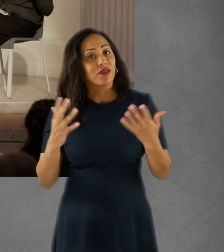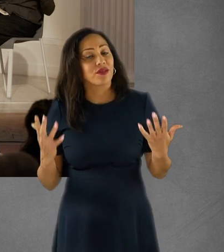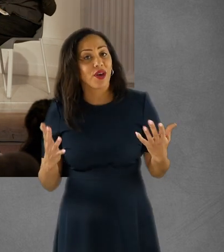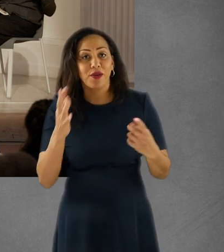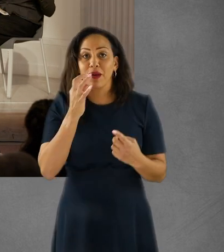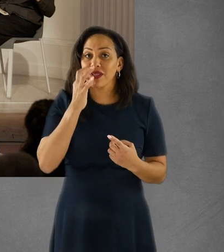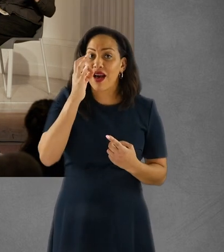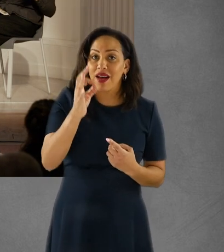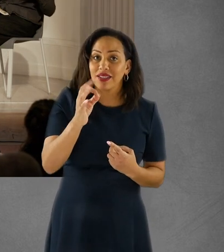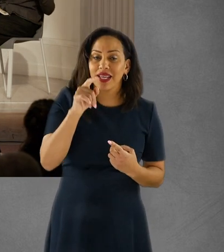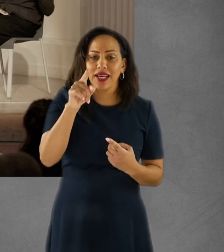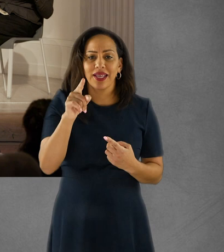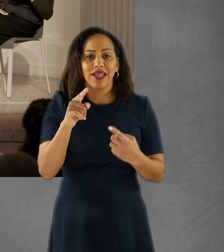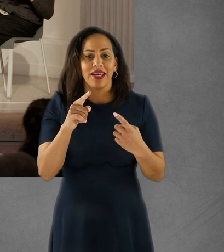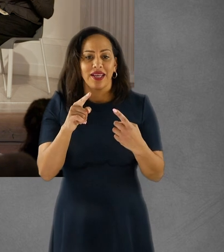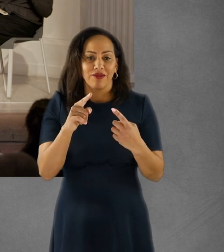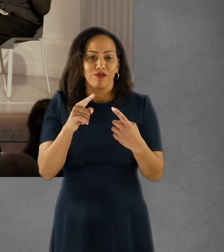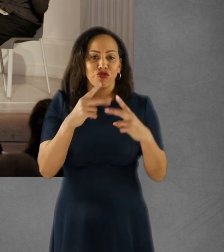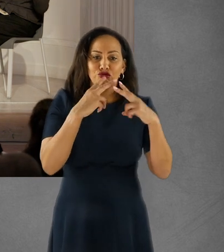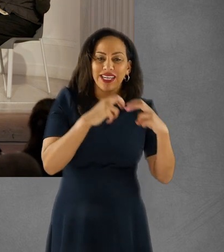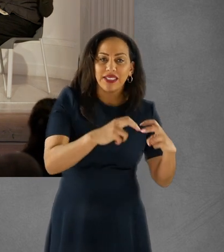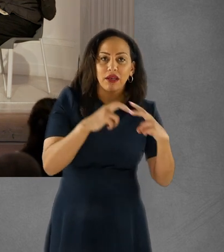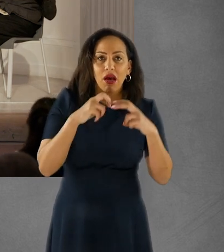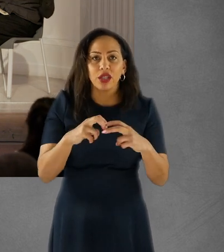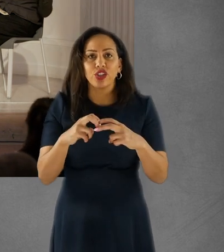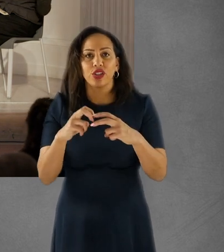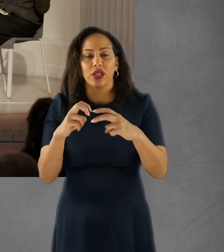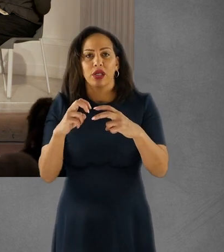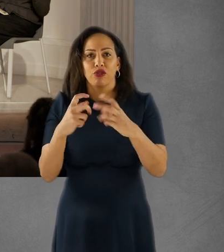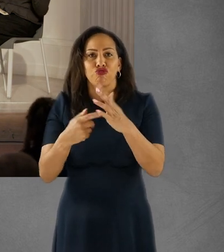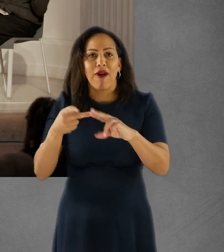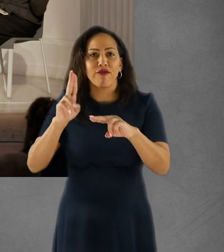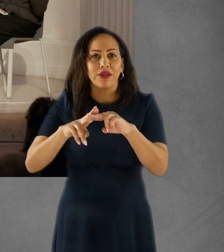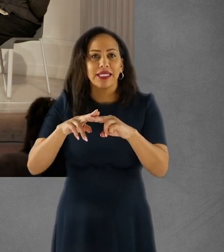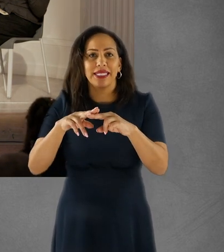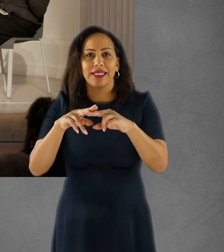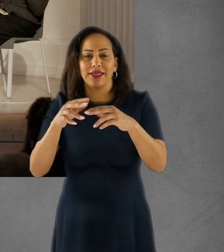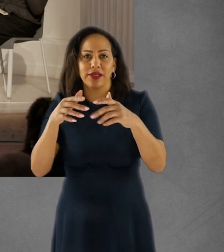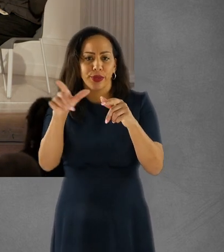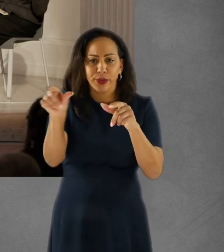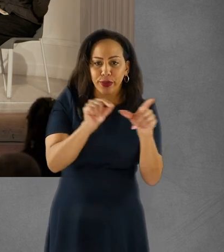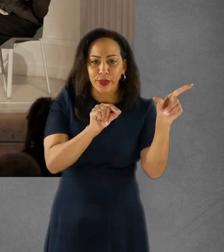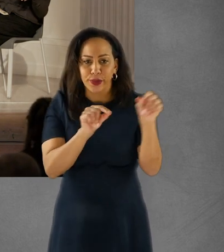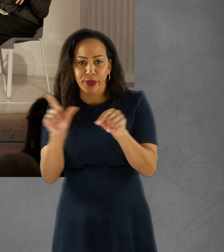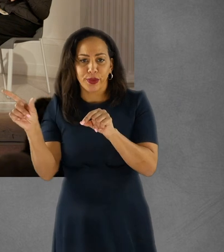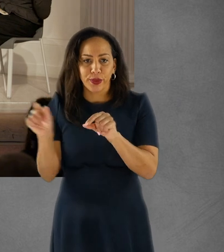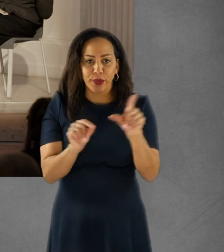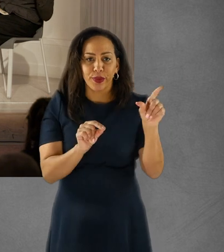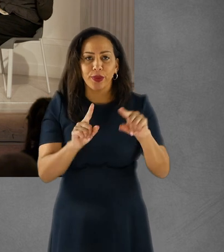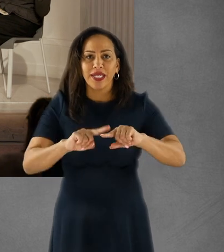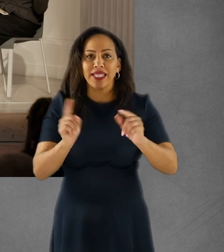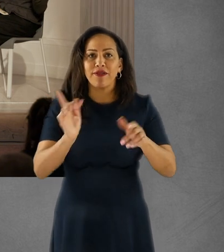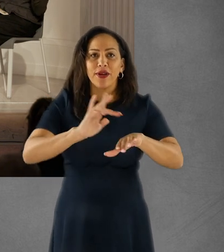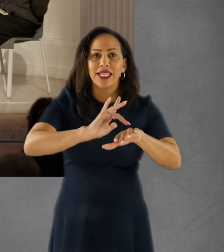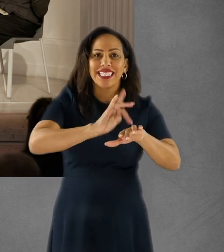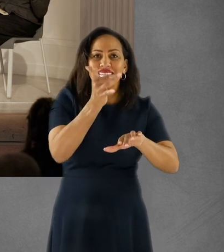So that was asking, how did you bring the different references and research paths together, and how